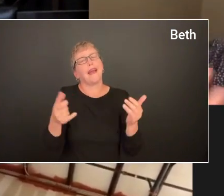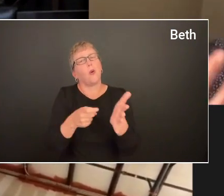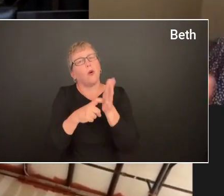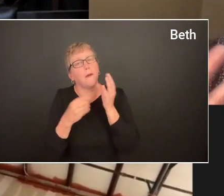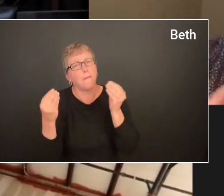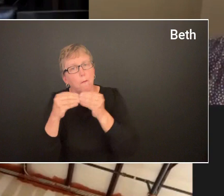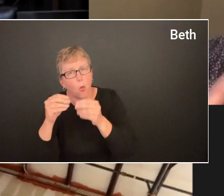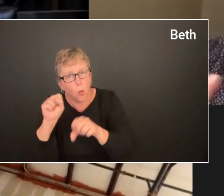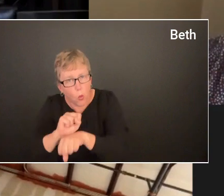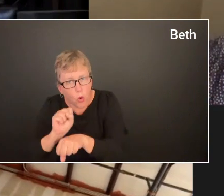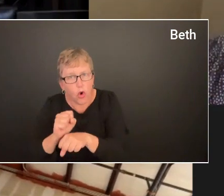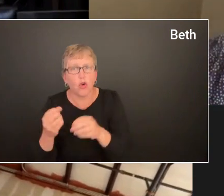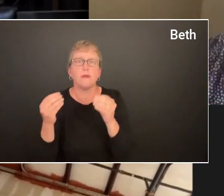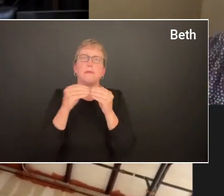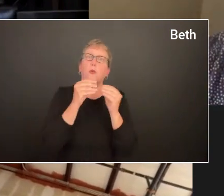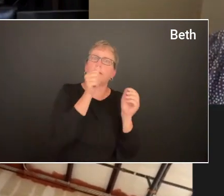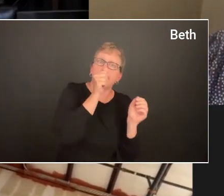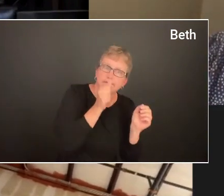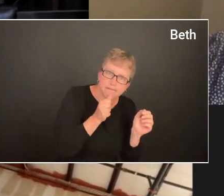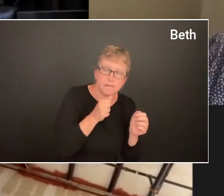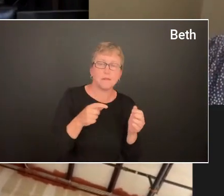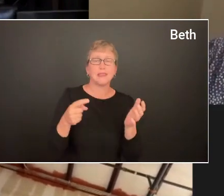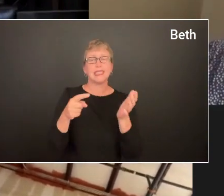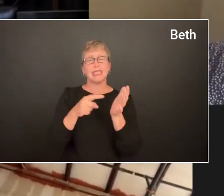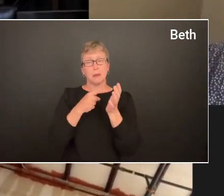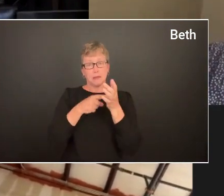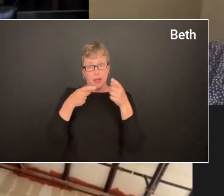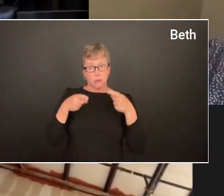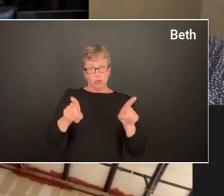There's other things that I can do just because I'm a lower injury.